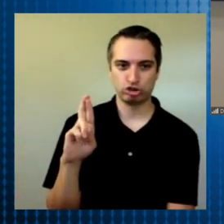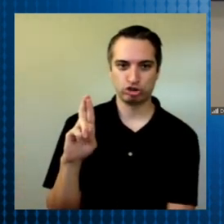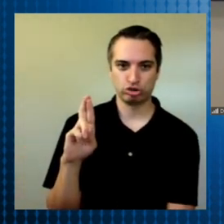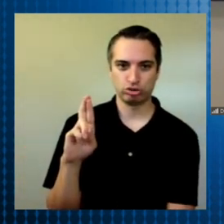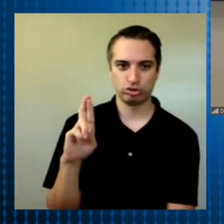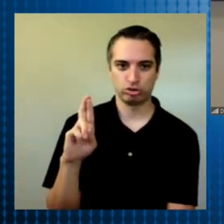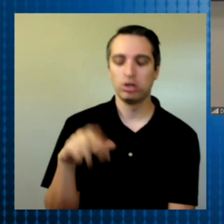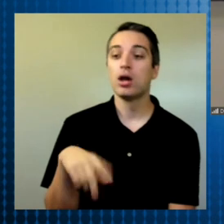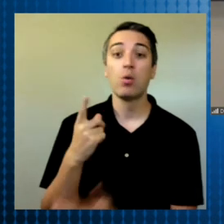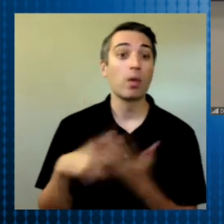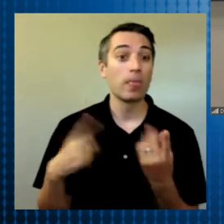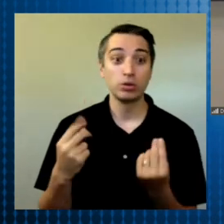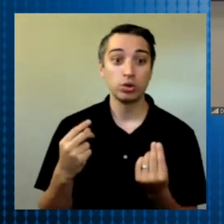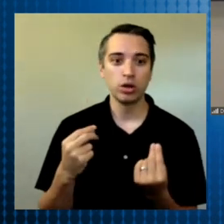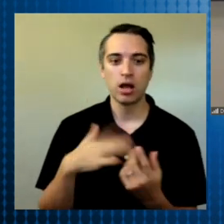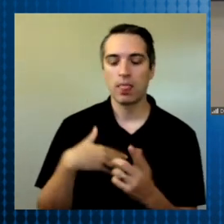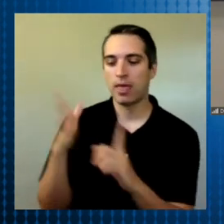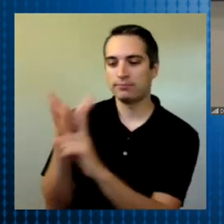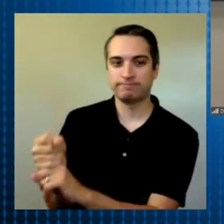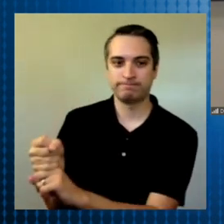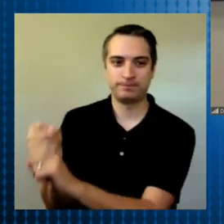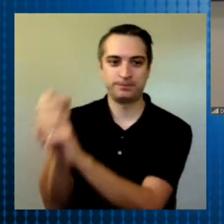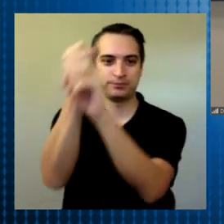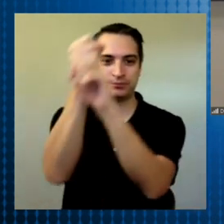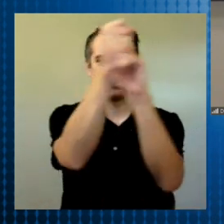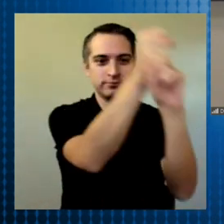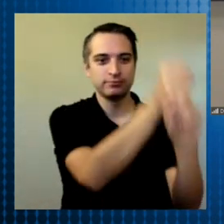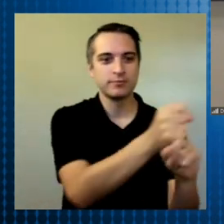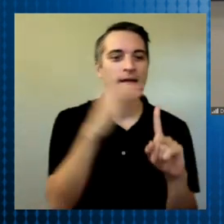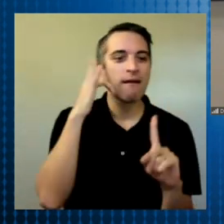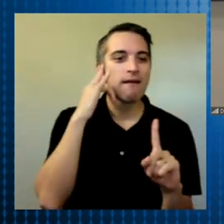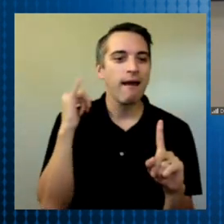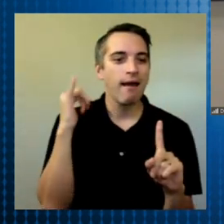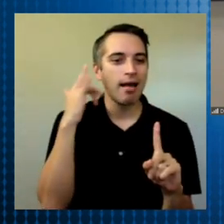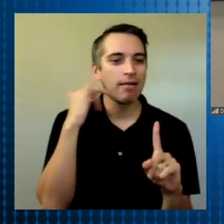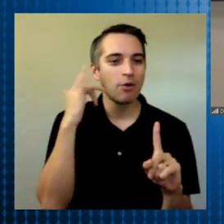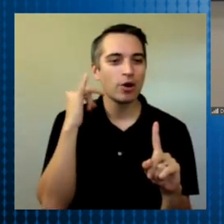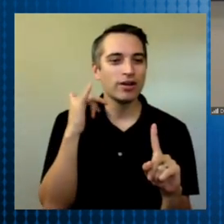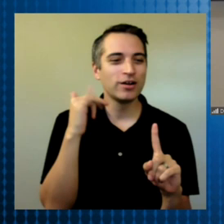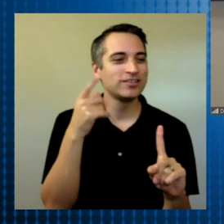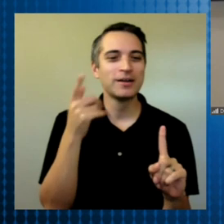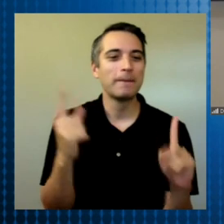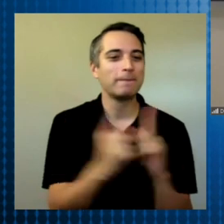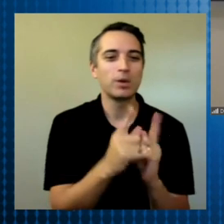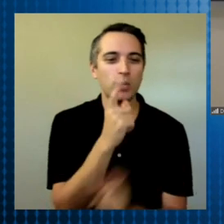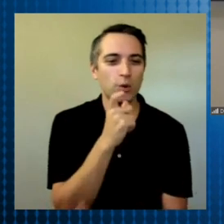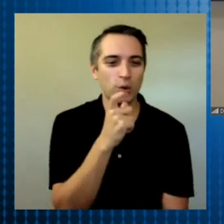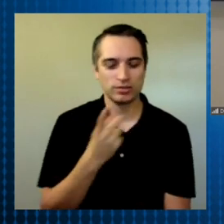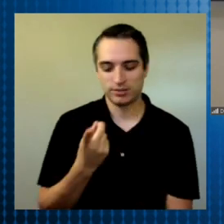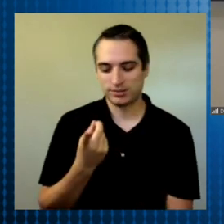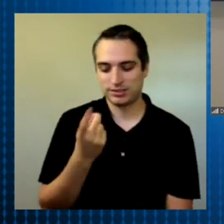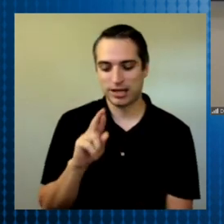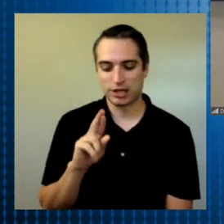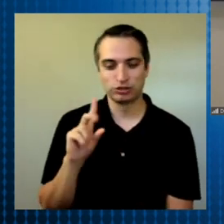Dre, the master, the PhD in the game of music and